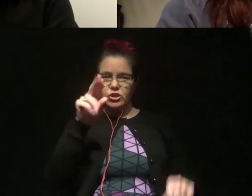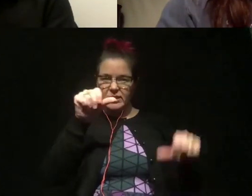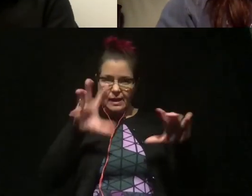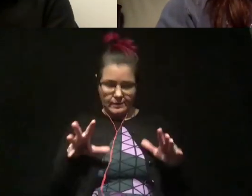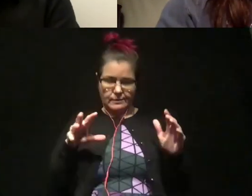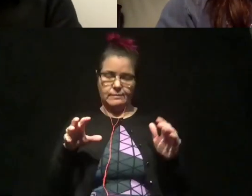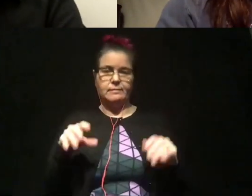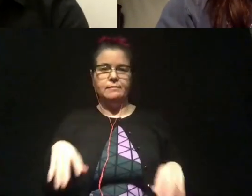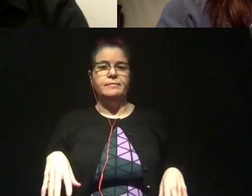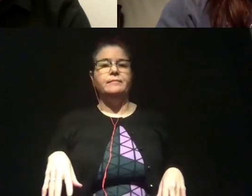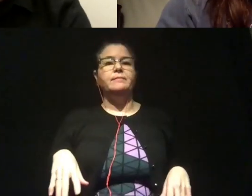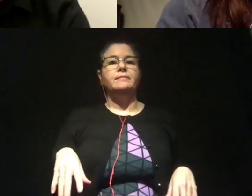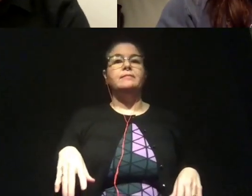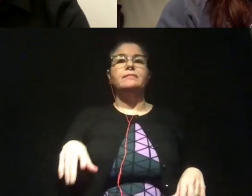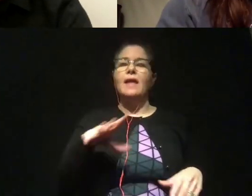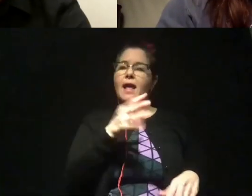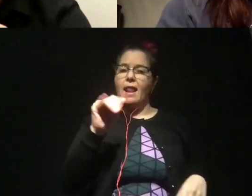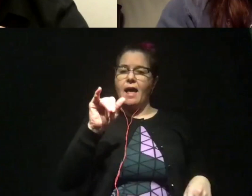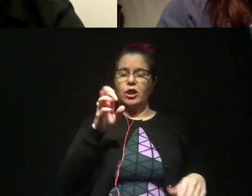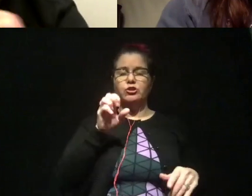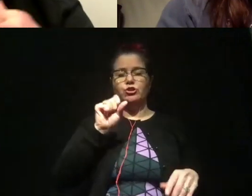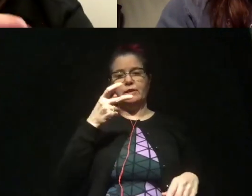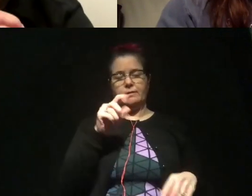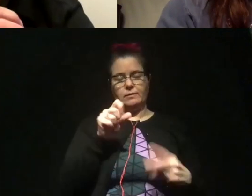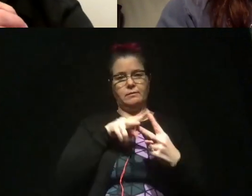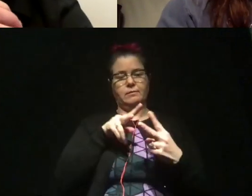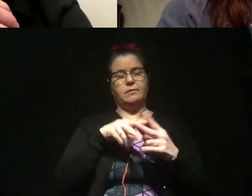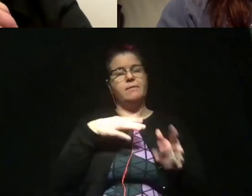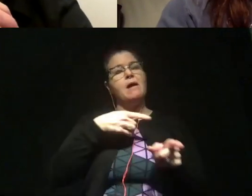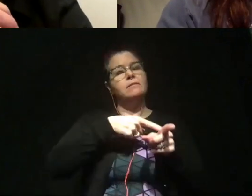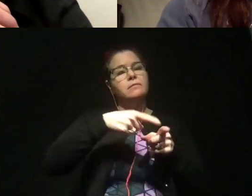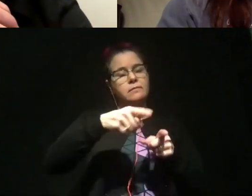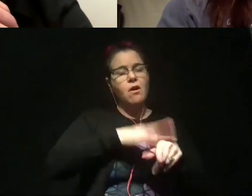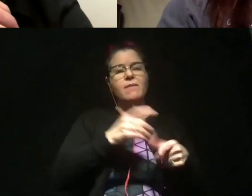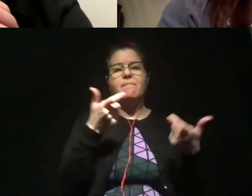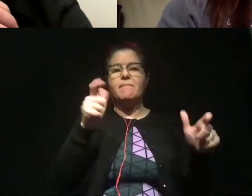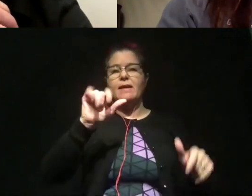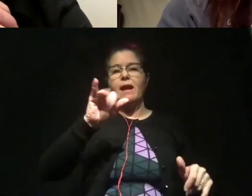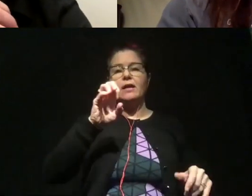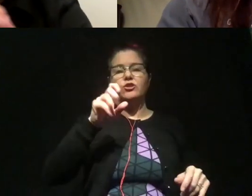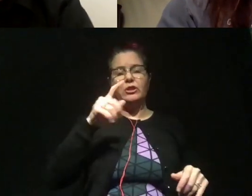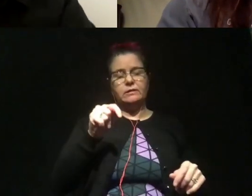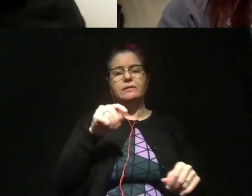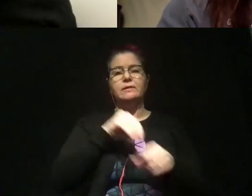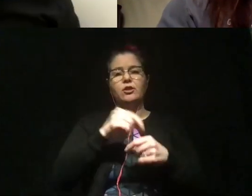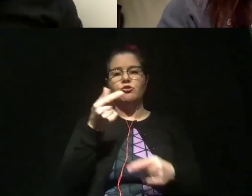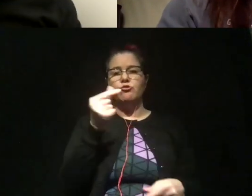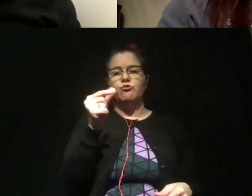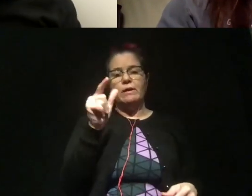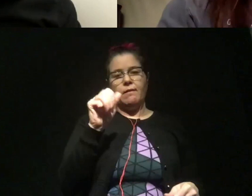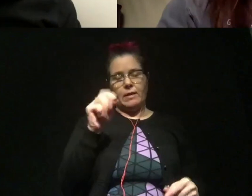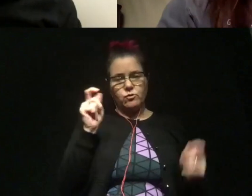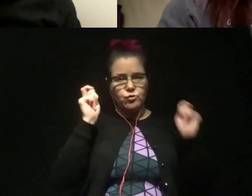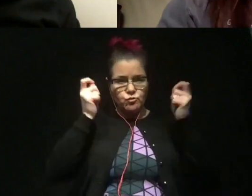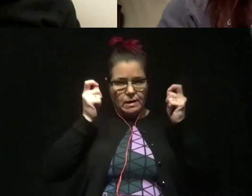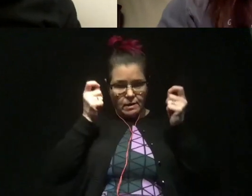study glaciers and ice sheets, and my main specialty is on the big ice sheets, on Greenland in particular. I've spent a lot of time